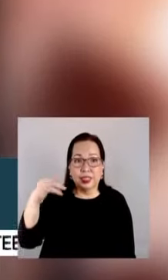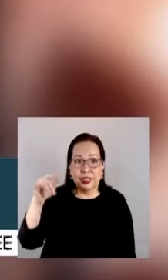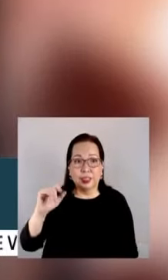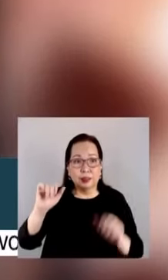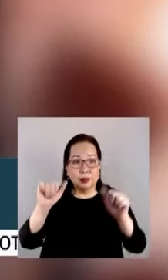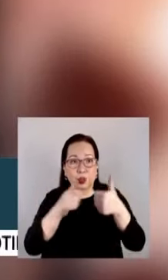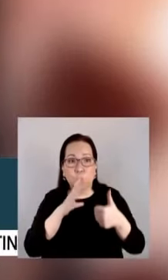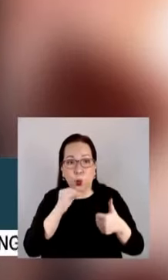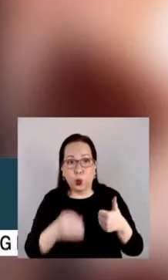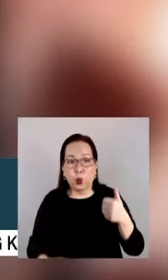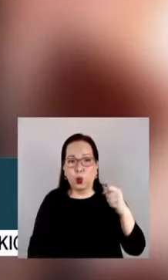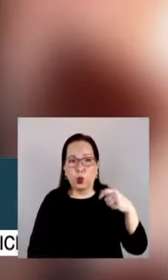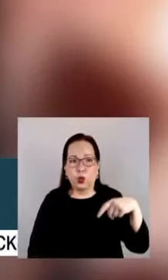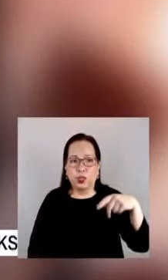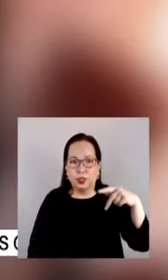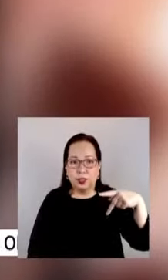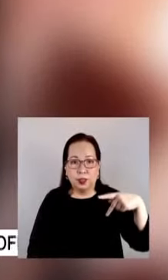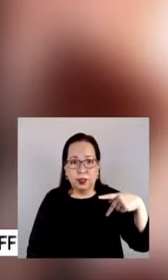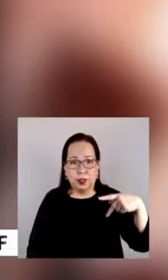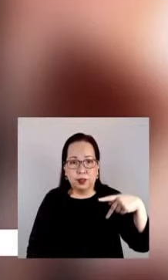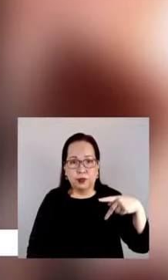Philadelphia-Toronto series.